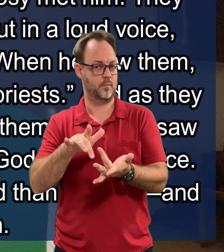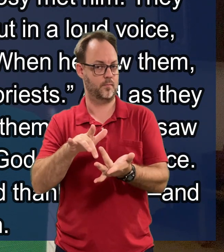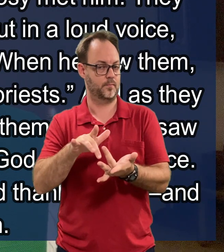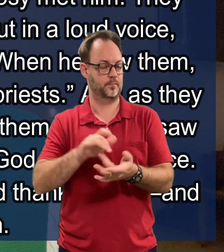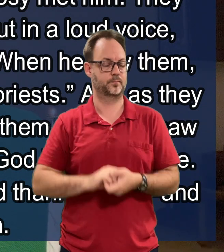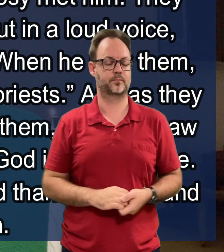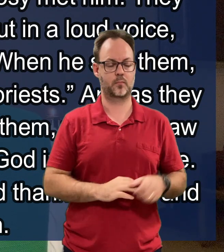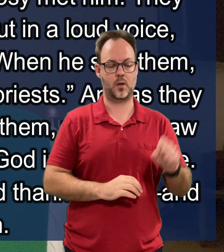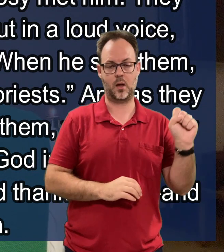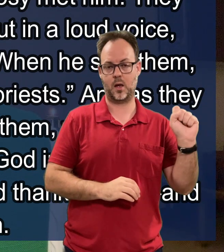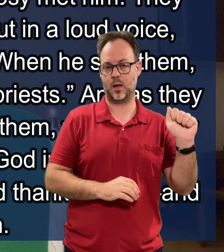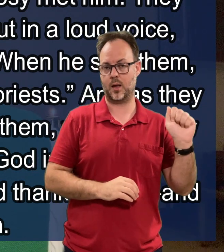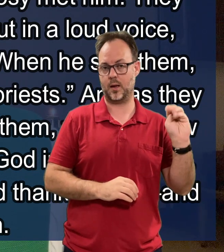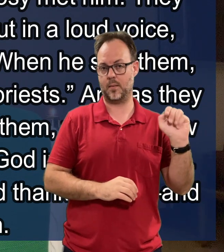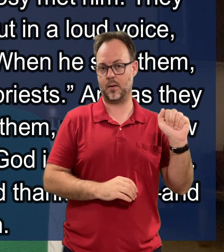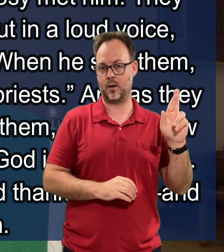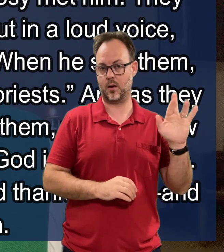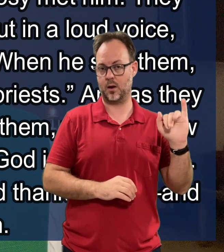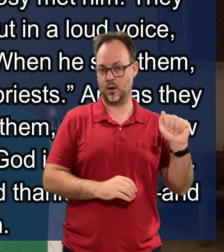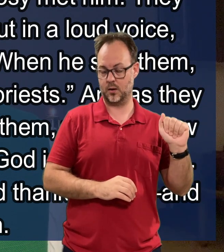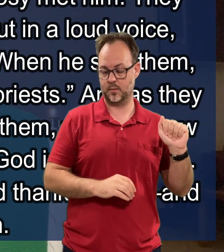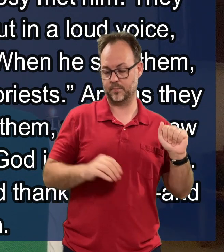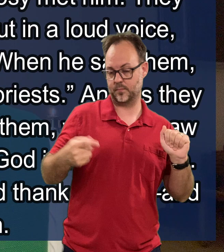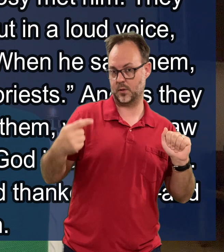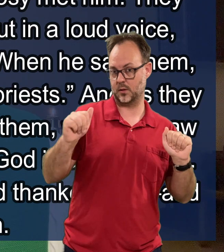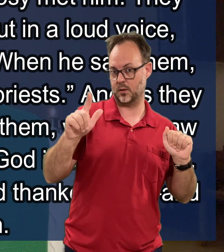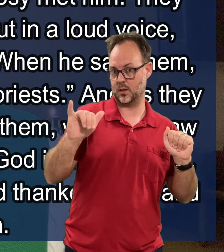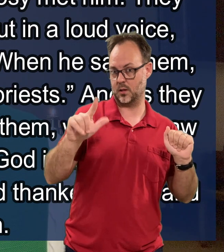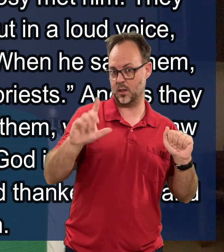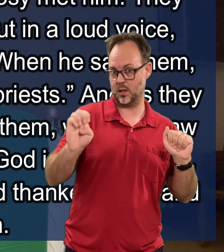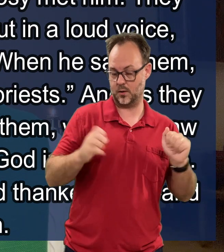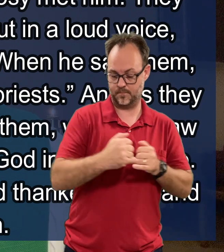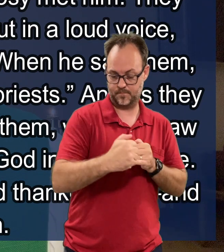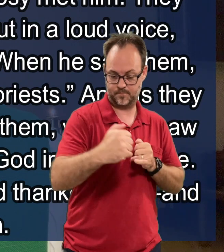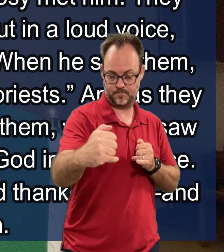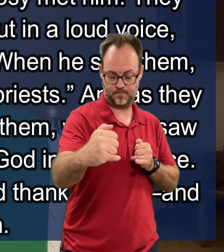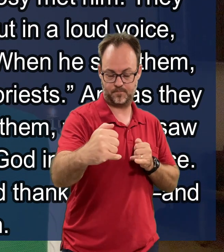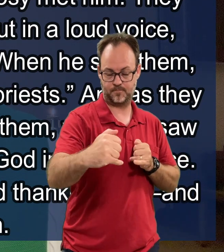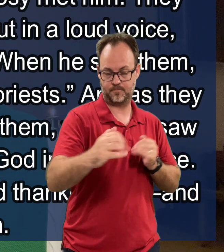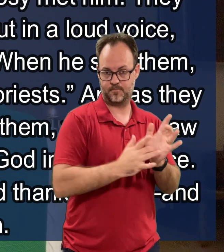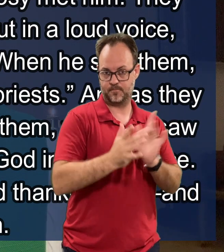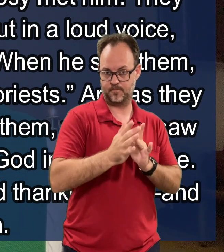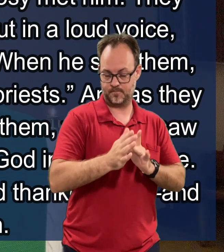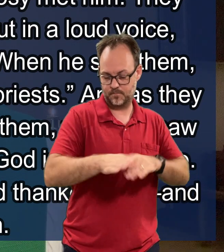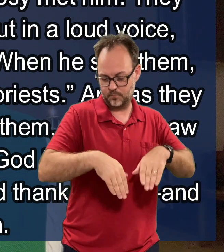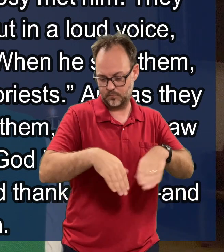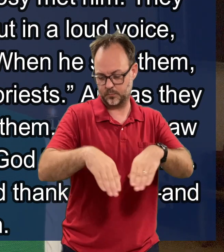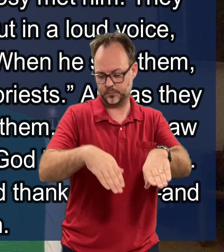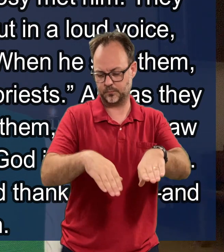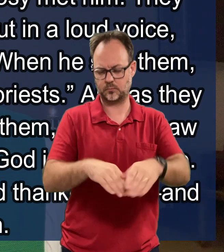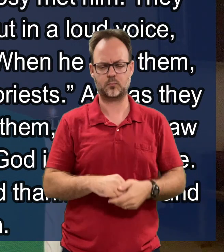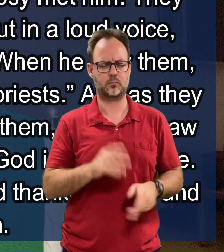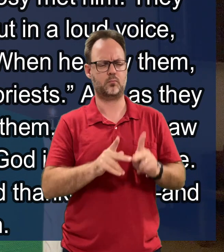he was going into a village, 10 men who had leprosy met him. They stood at a distance and called out in a